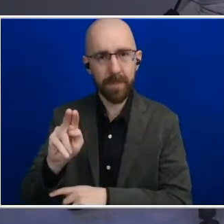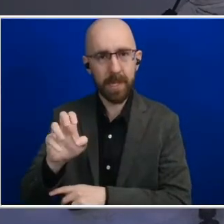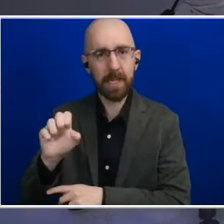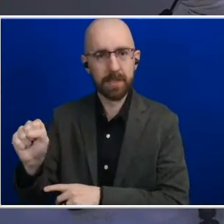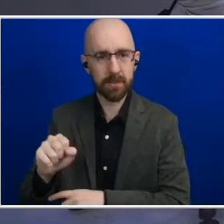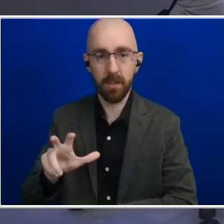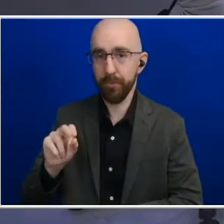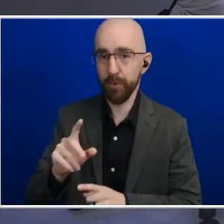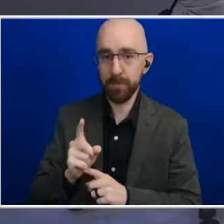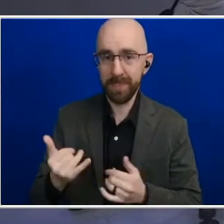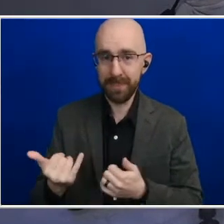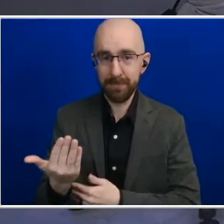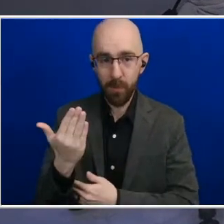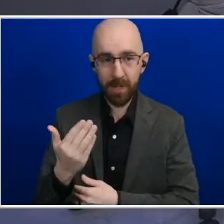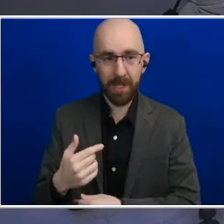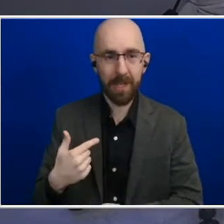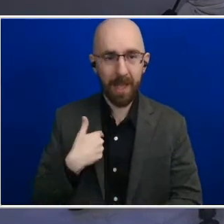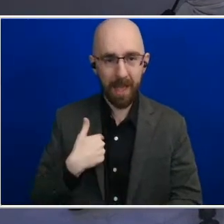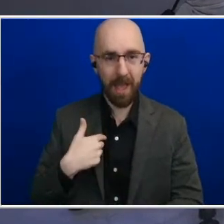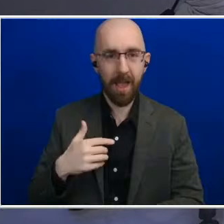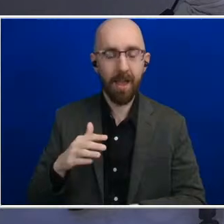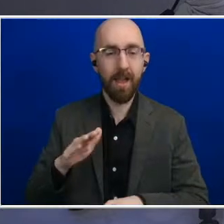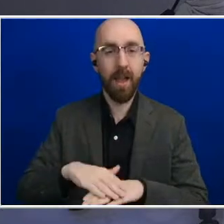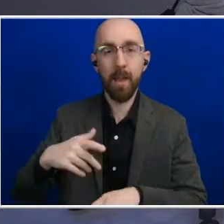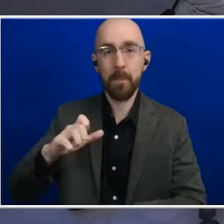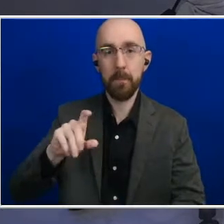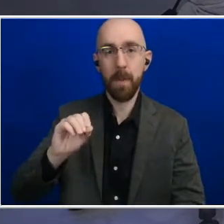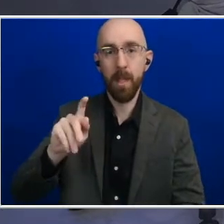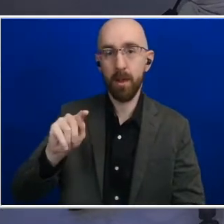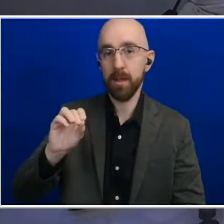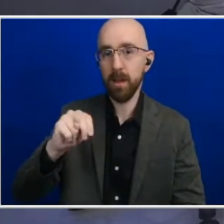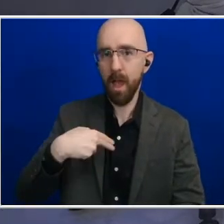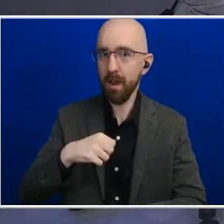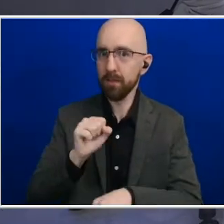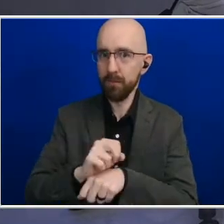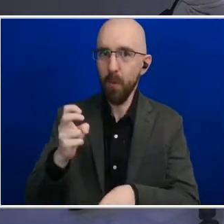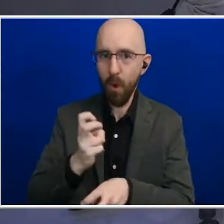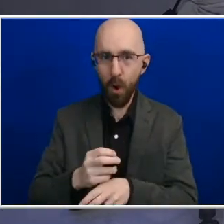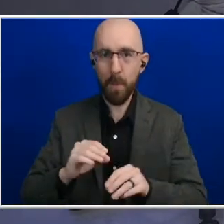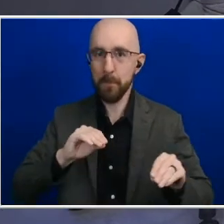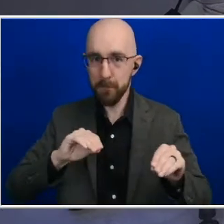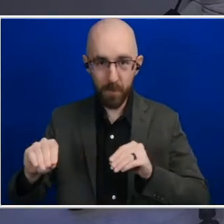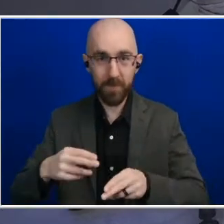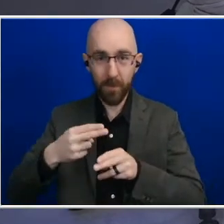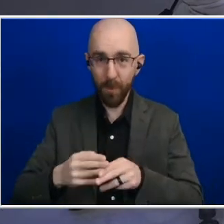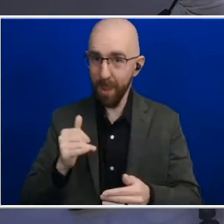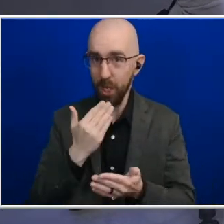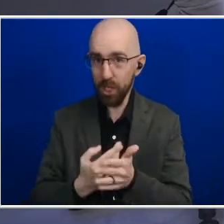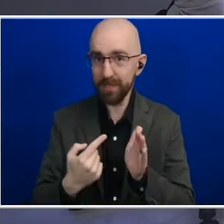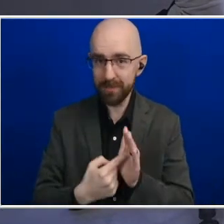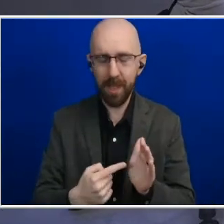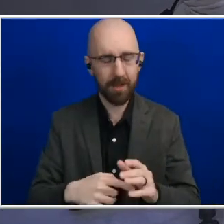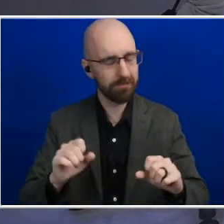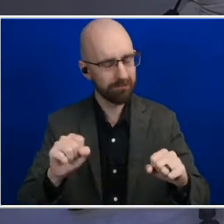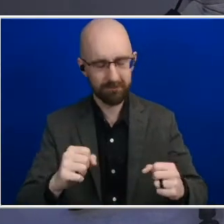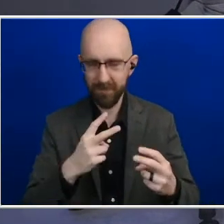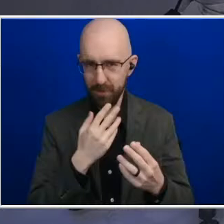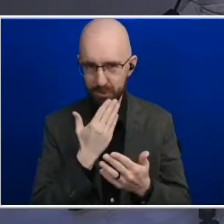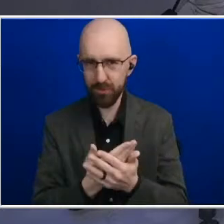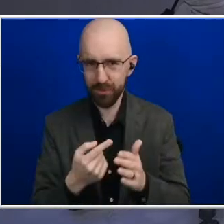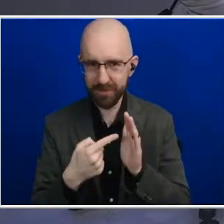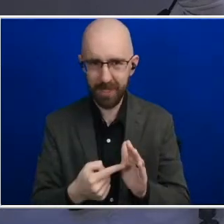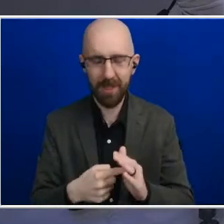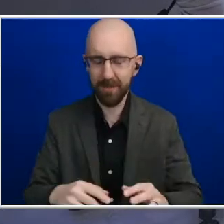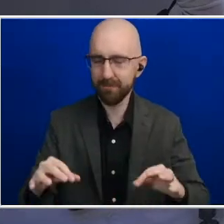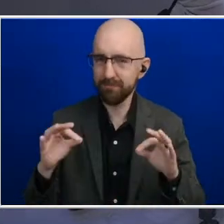Adrian Williams on Peloton worked hard at it, moving the weight. That's a good sign, right? It's a very good sign. Yes. Excellent. Okay, and you want to be fit,